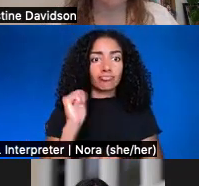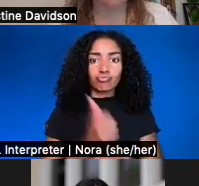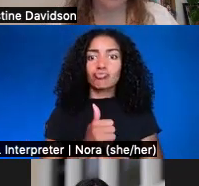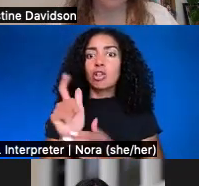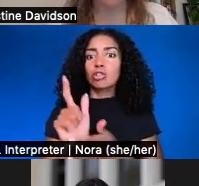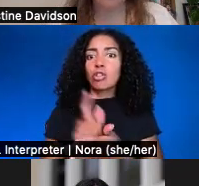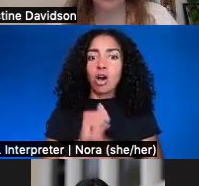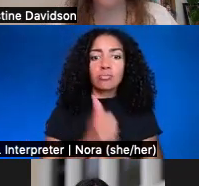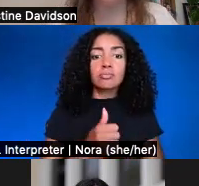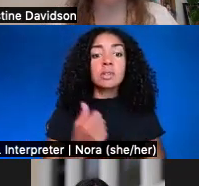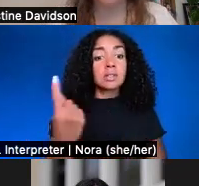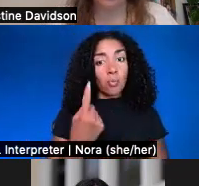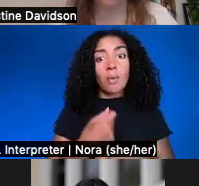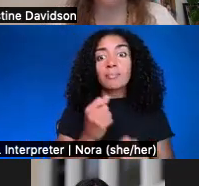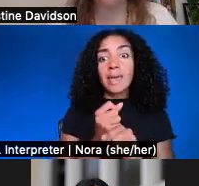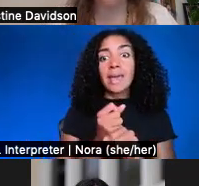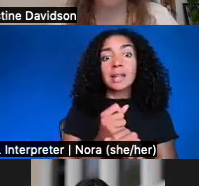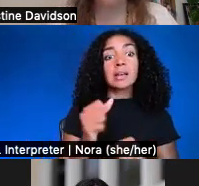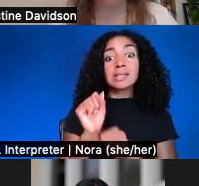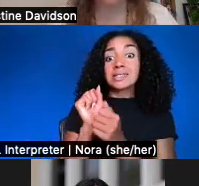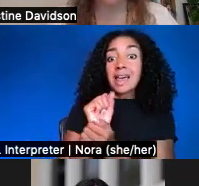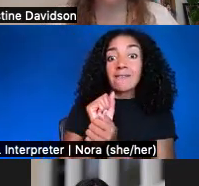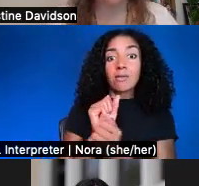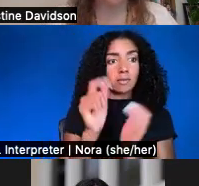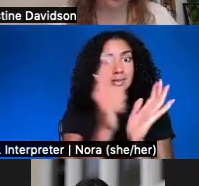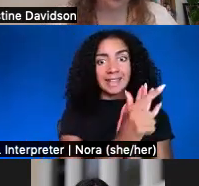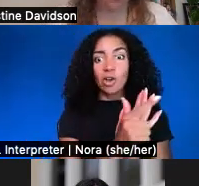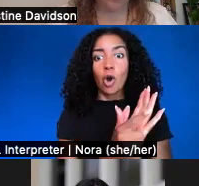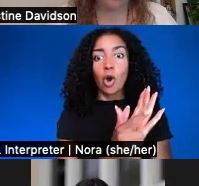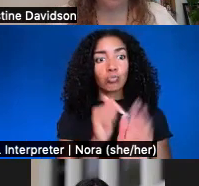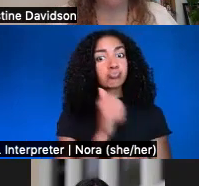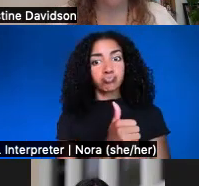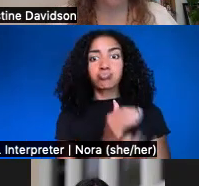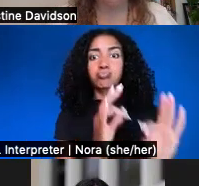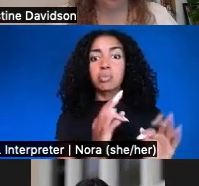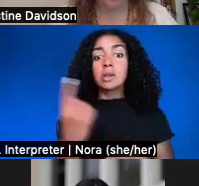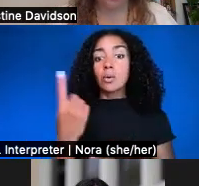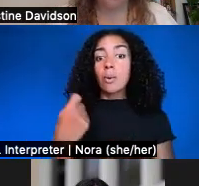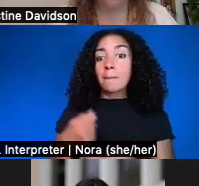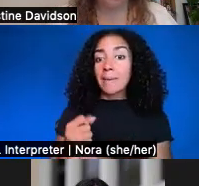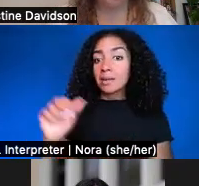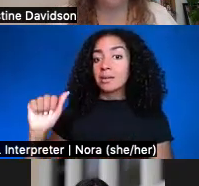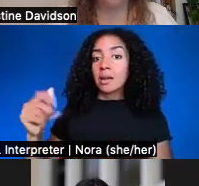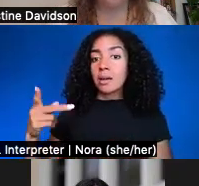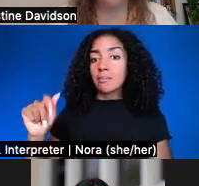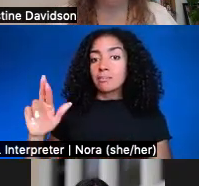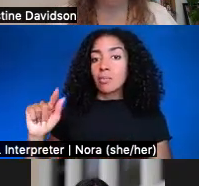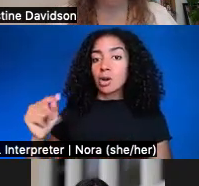South Africa made apartheid legal, right? And so just knowing the power of our